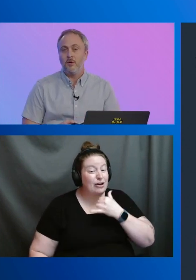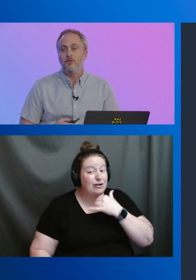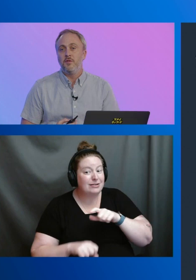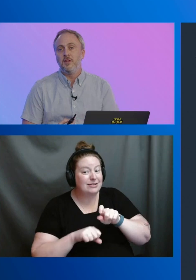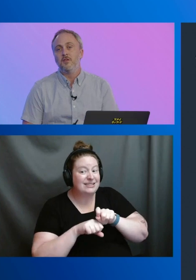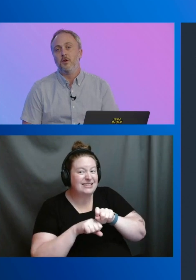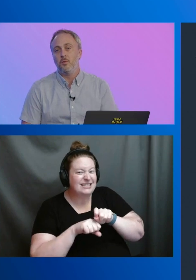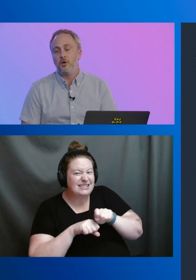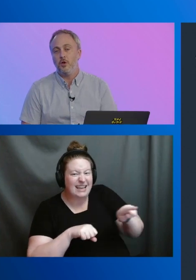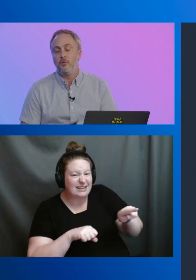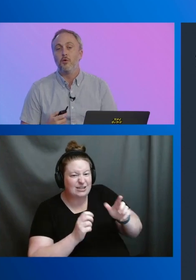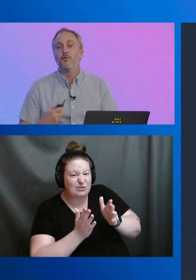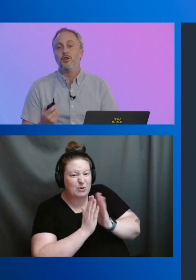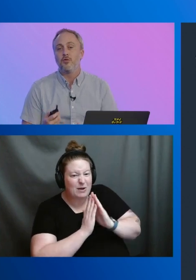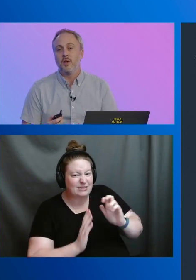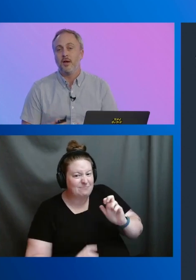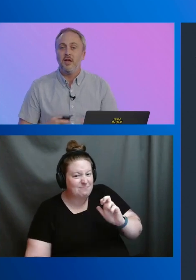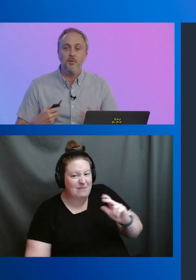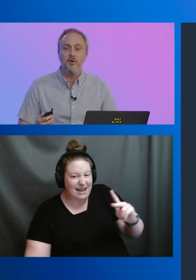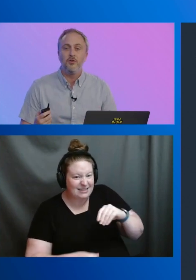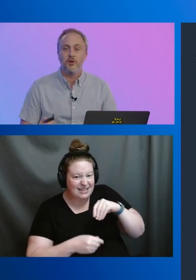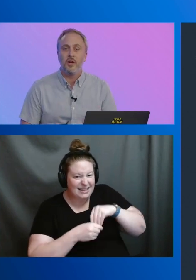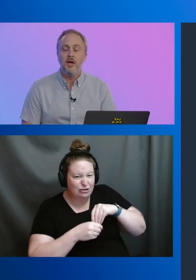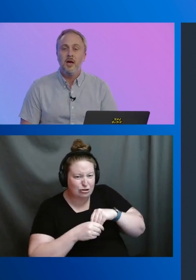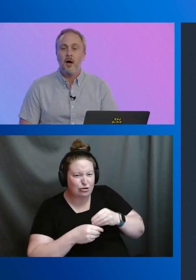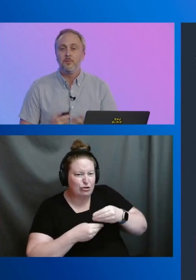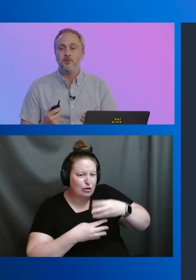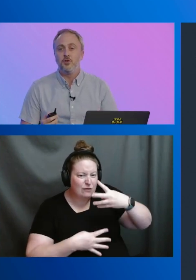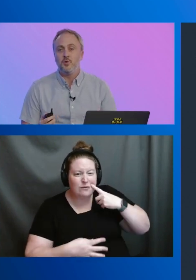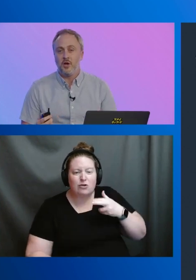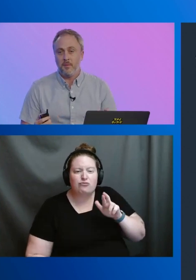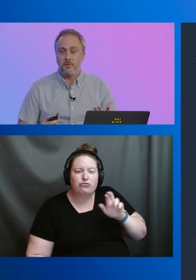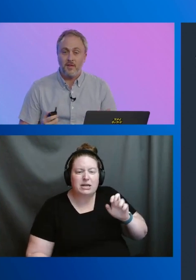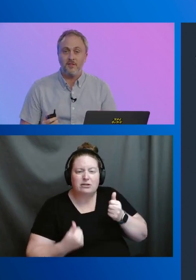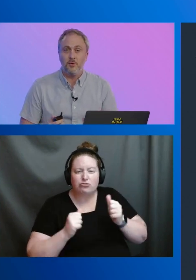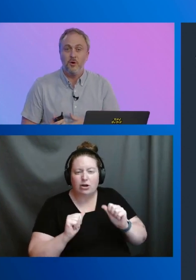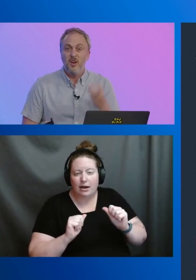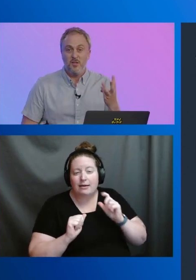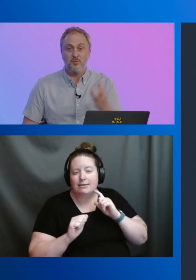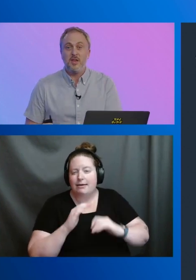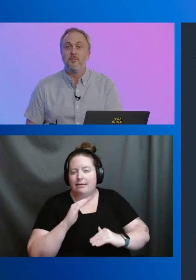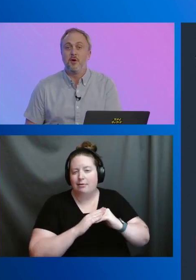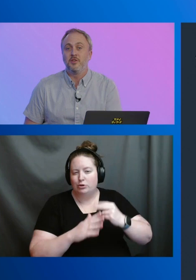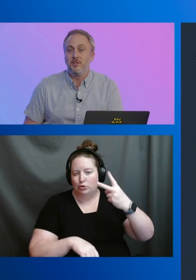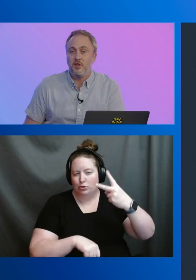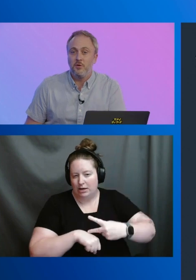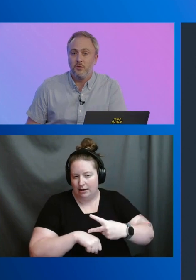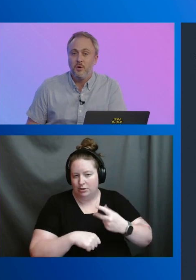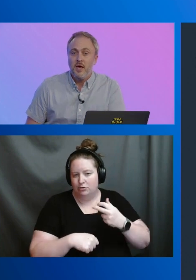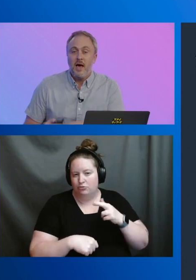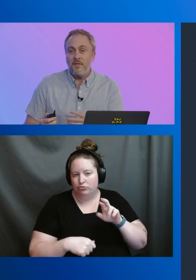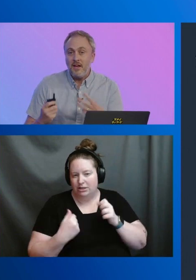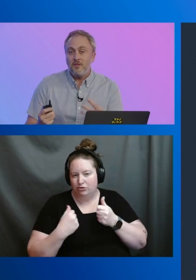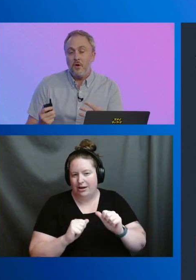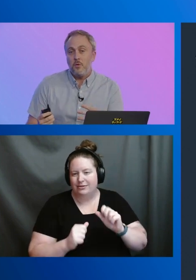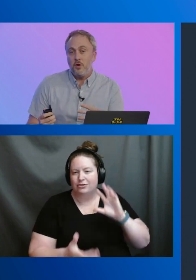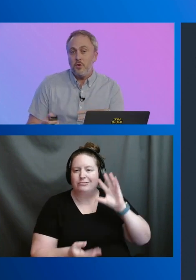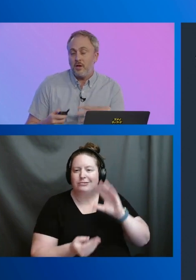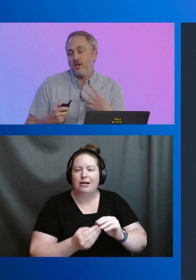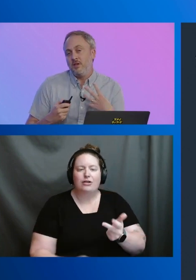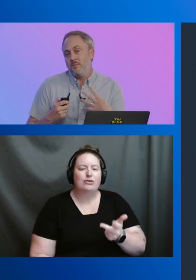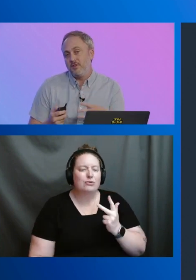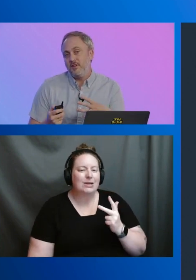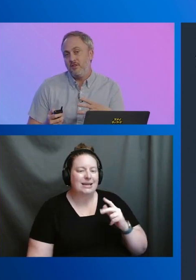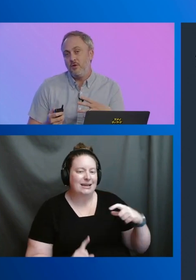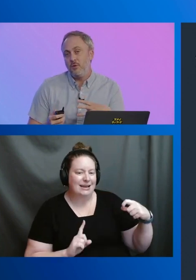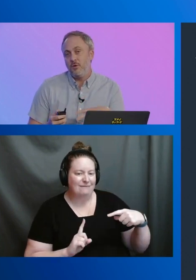back onto the internal queue for a retry. And it can retry up to 2 times. So that's your 3 invokes in total. And that internal queue can